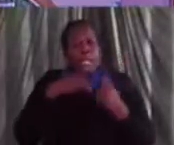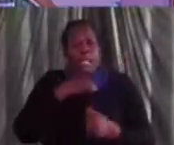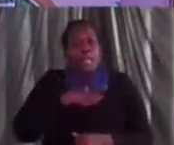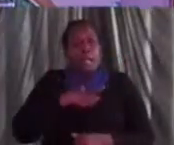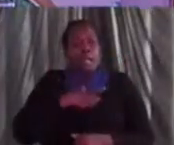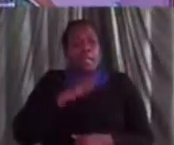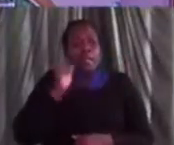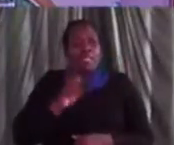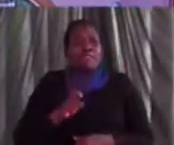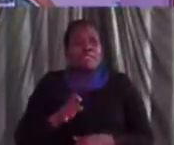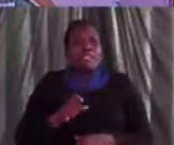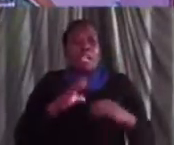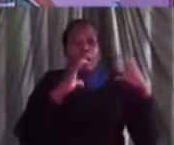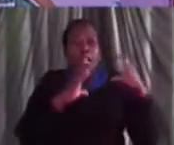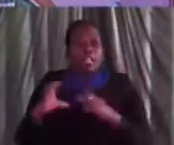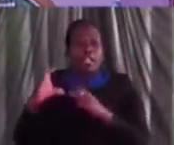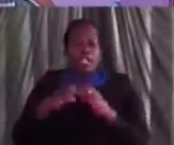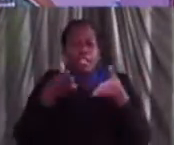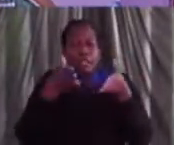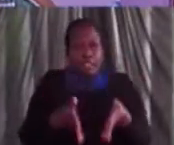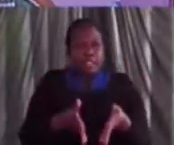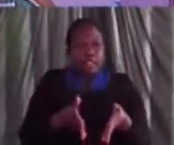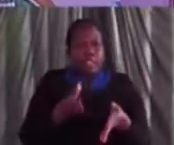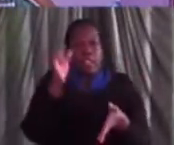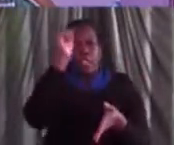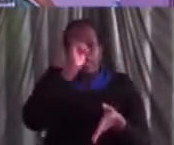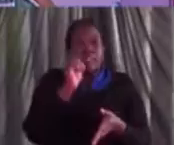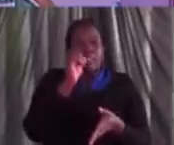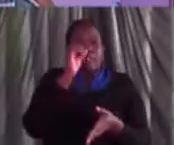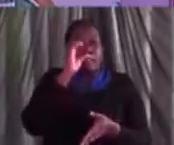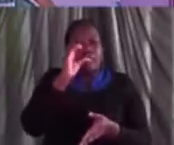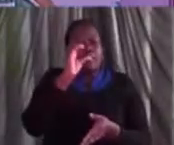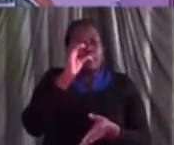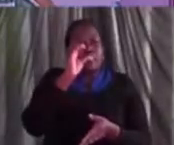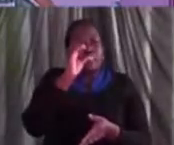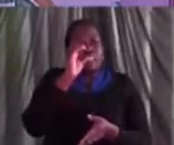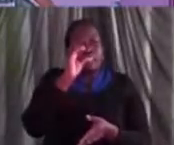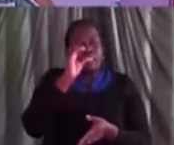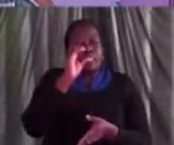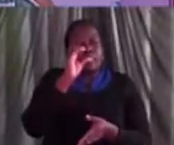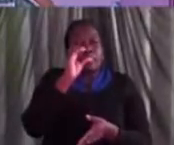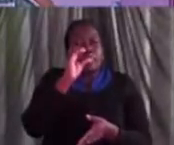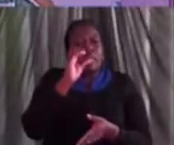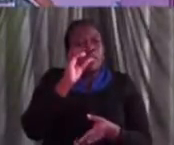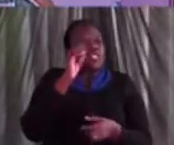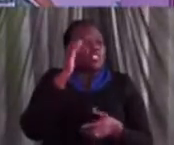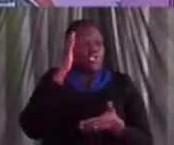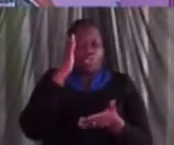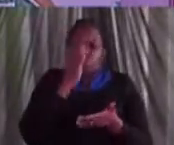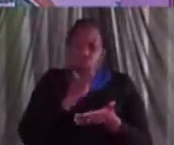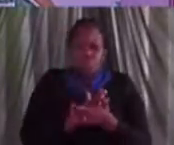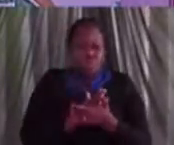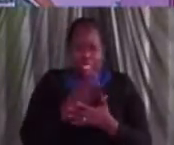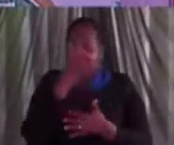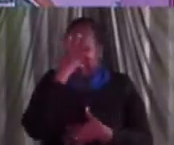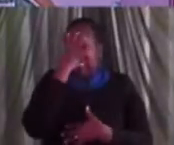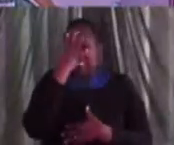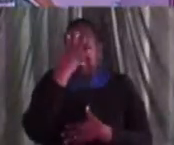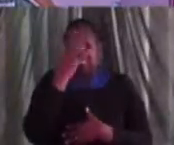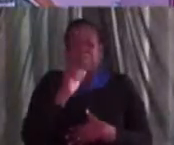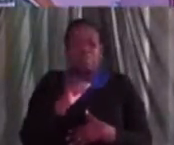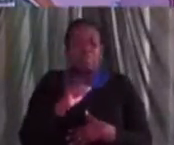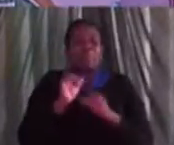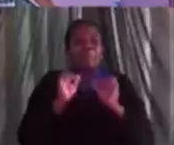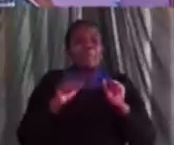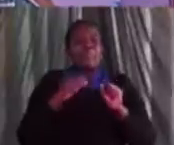of Kenya, and they handle that matter. But shyly, let me tell